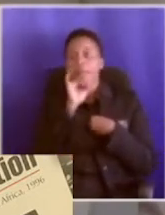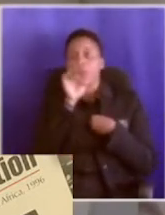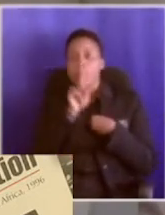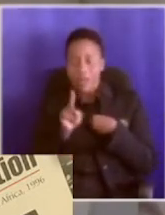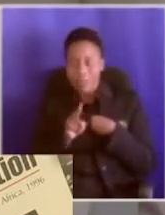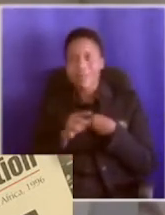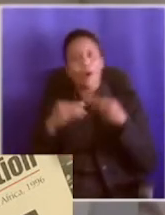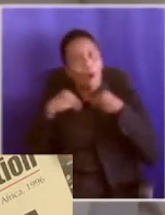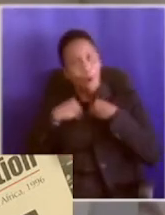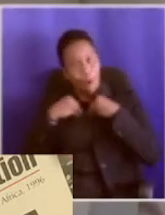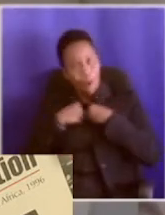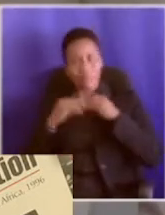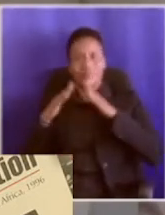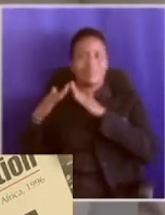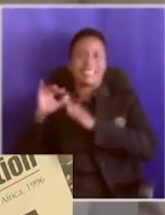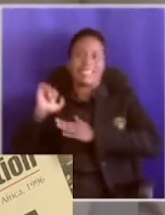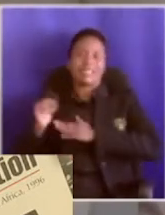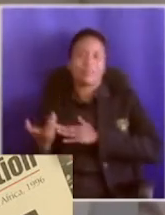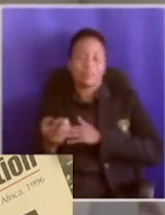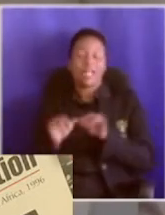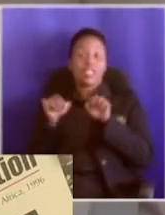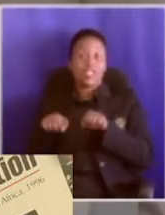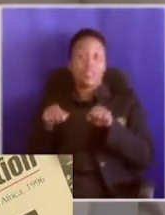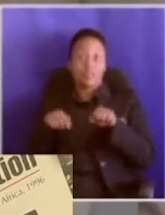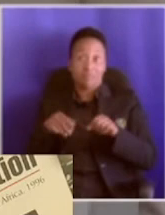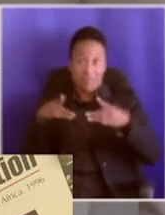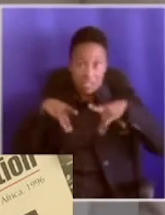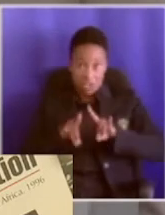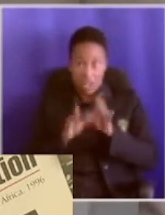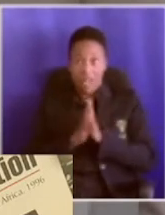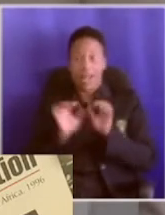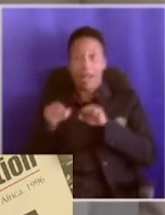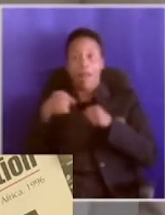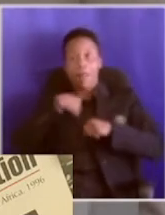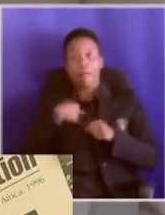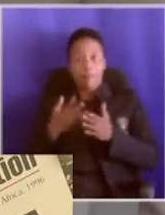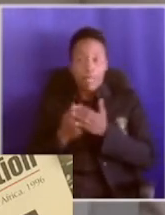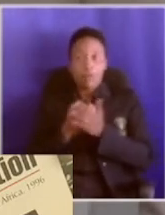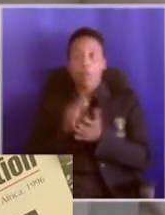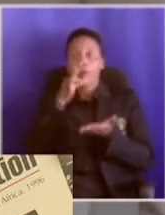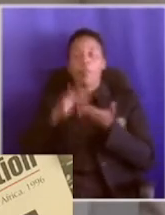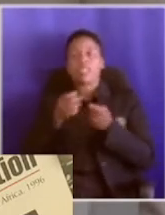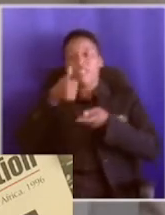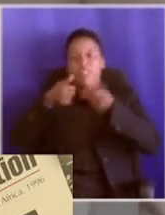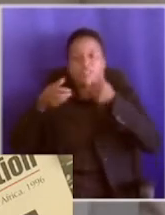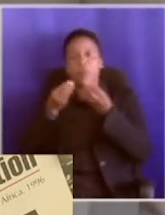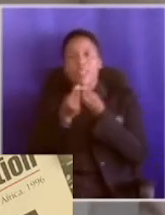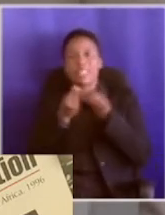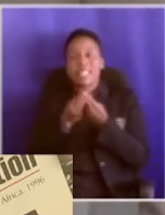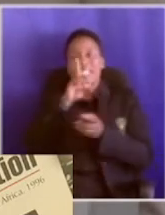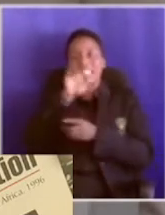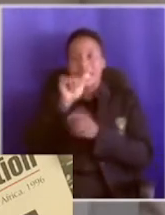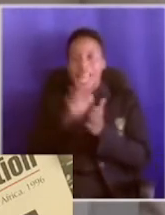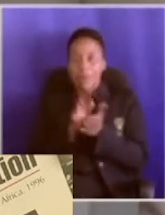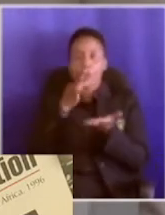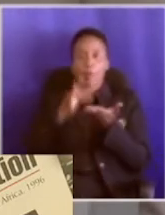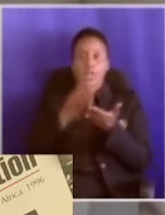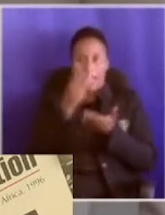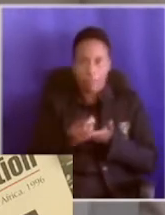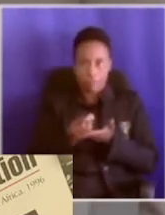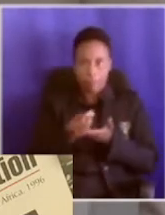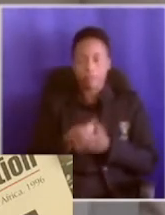property. Chair, allow me to propose, among others, a few of the most important DA proposals in this